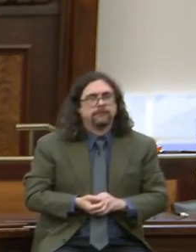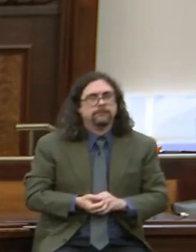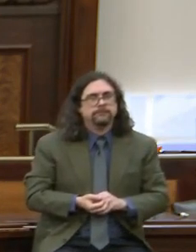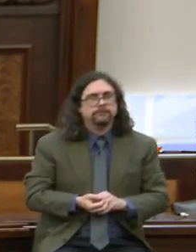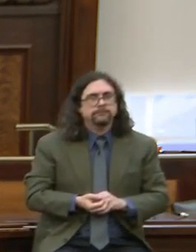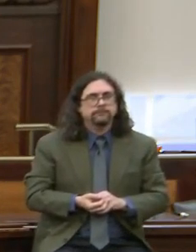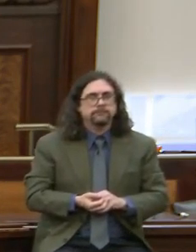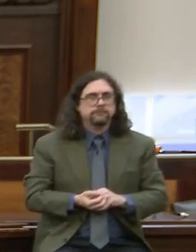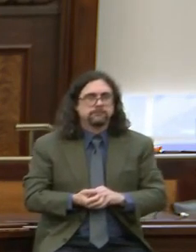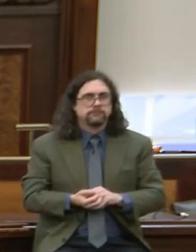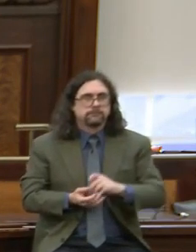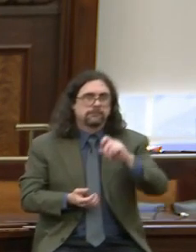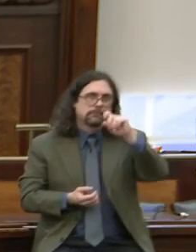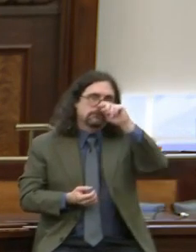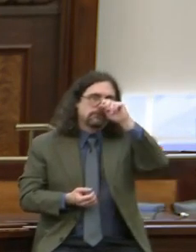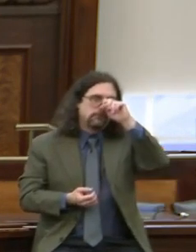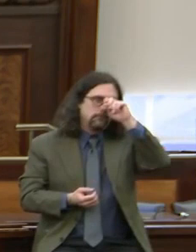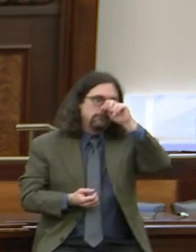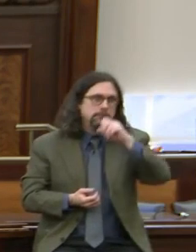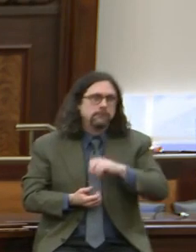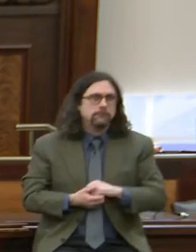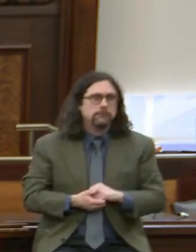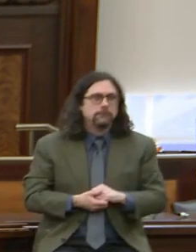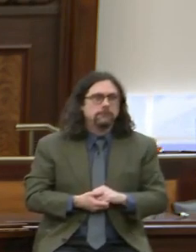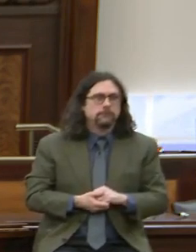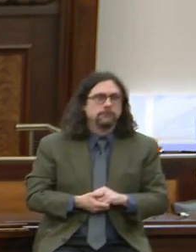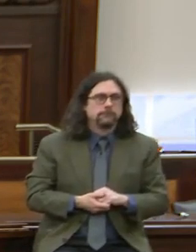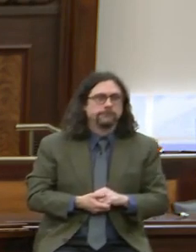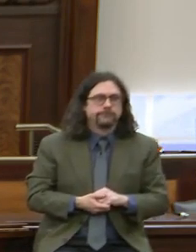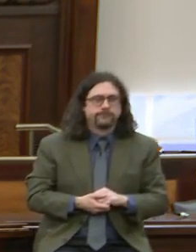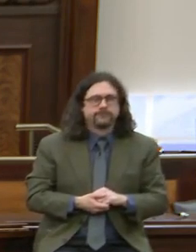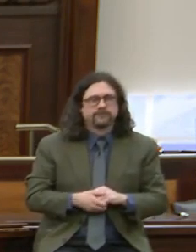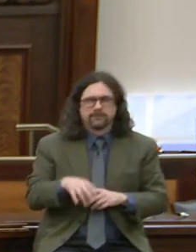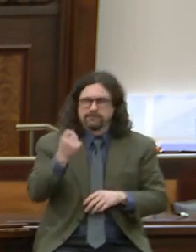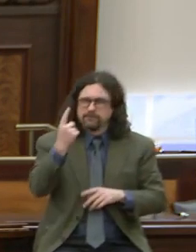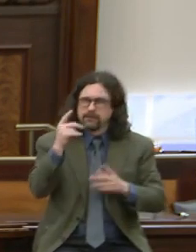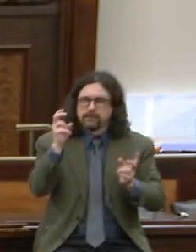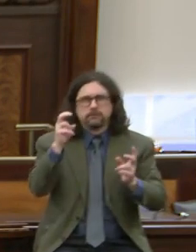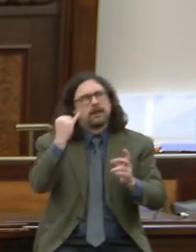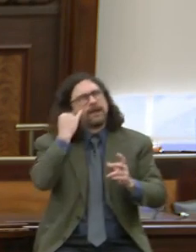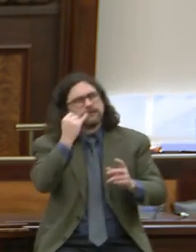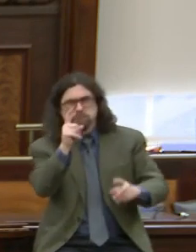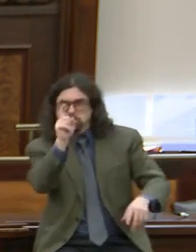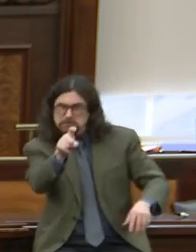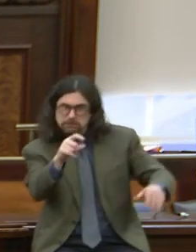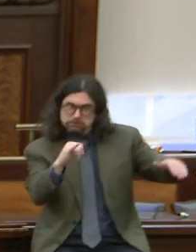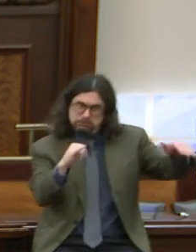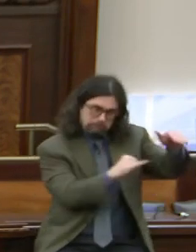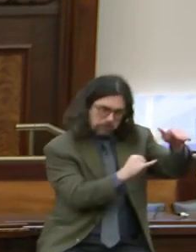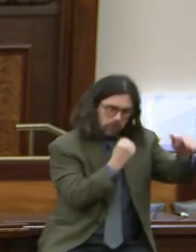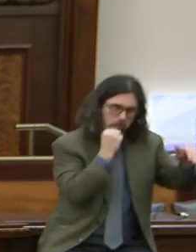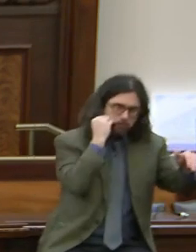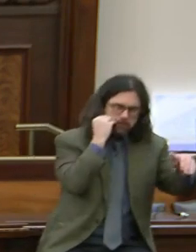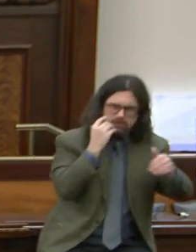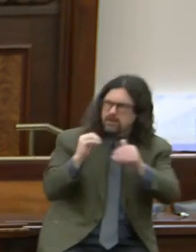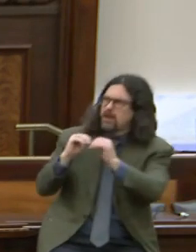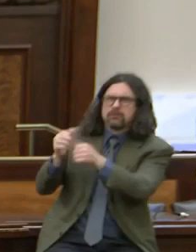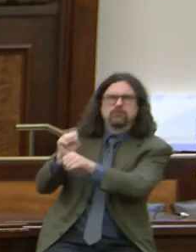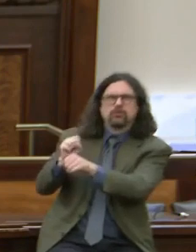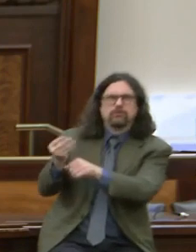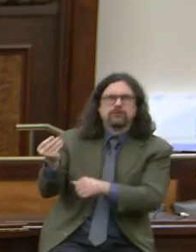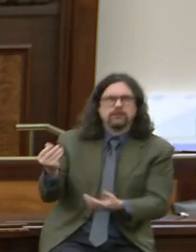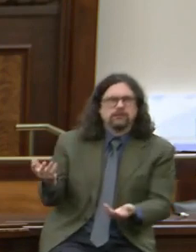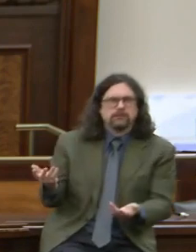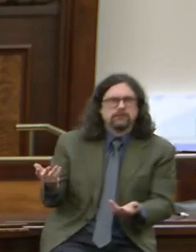no money? How are they going to get food? How are they going to get medicines? How are we going to ensure in a dynamic like that that supplies